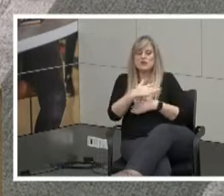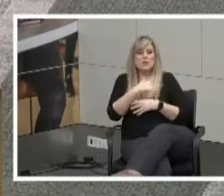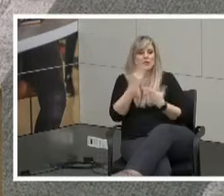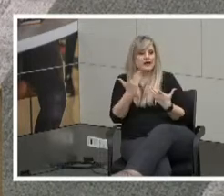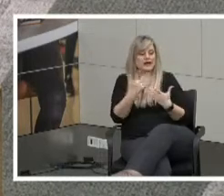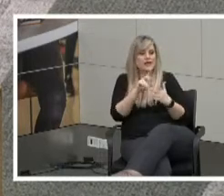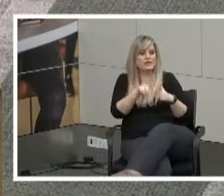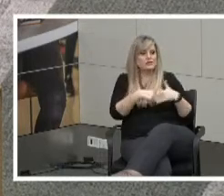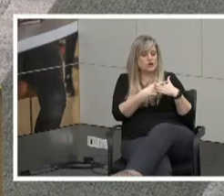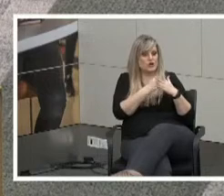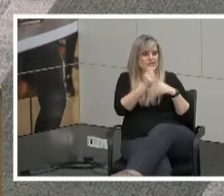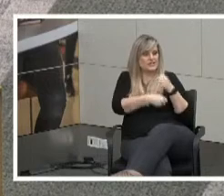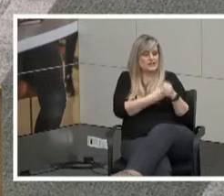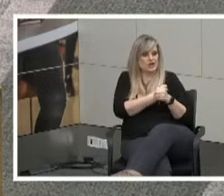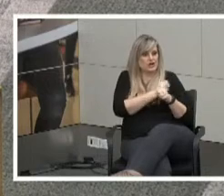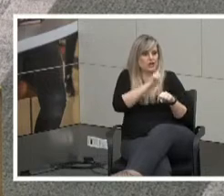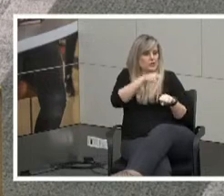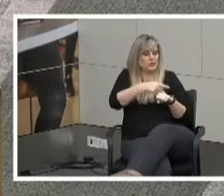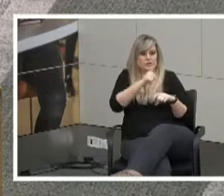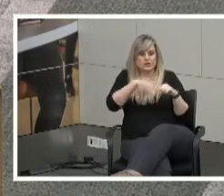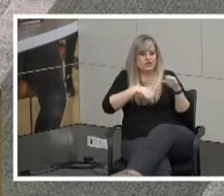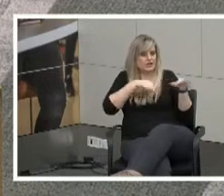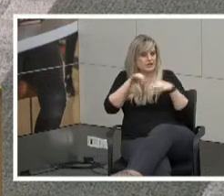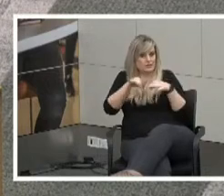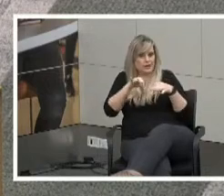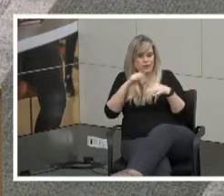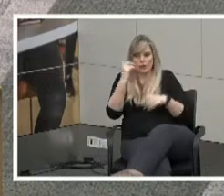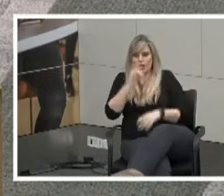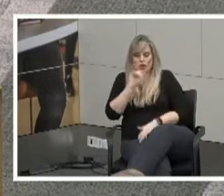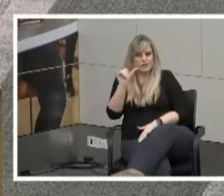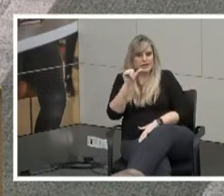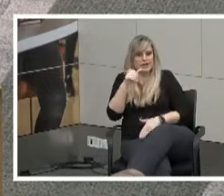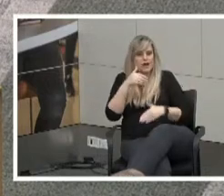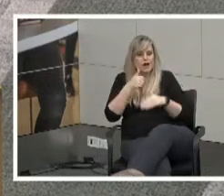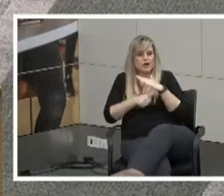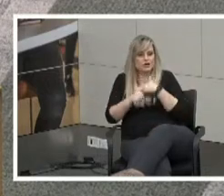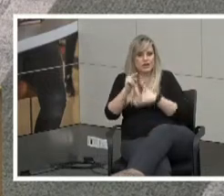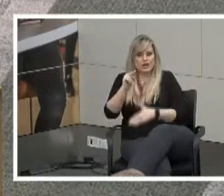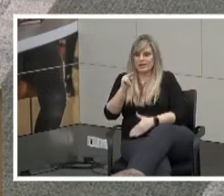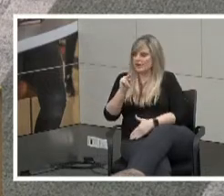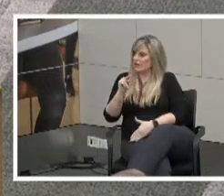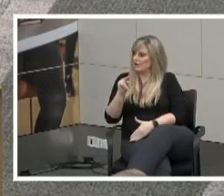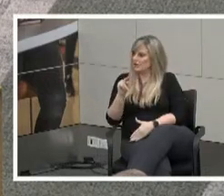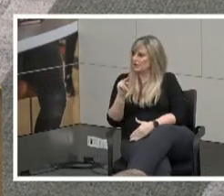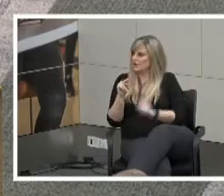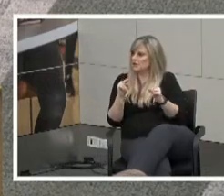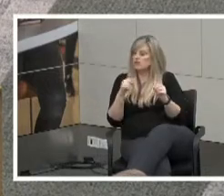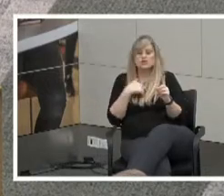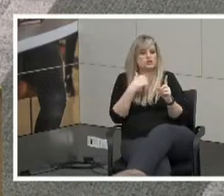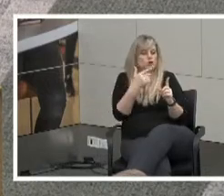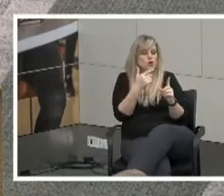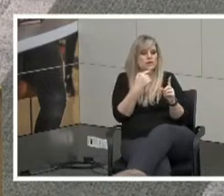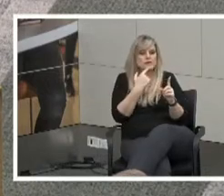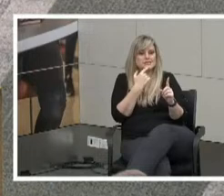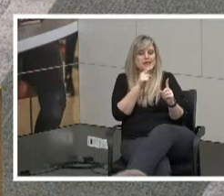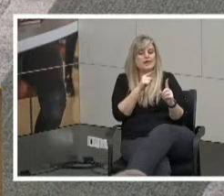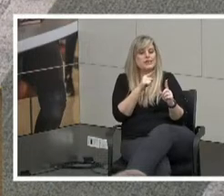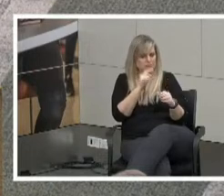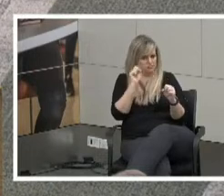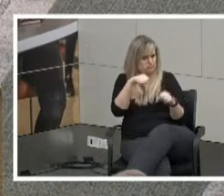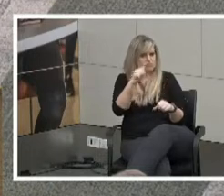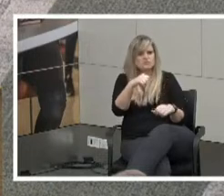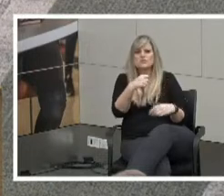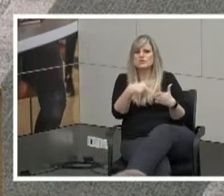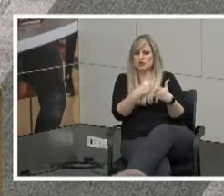dual language program looked like under nesa and referred me to miss monreal the head of multilingual monreal assured me that the Dual language